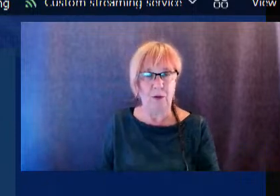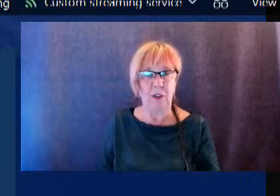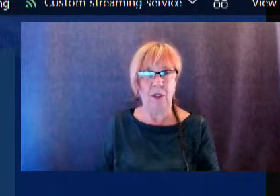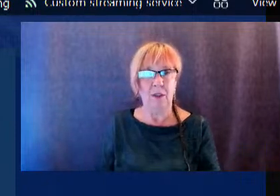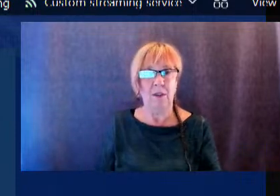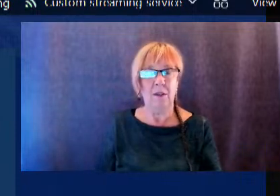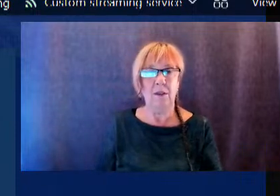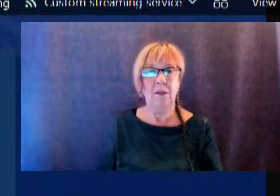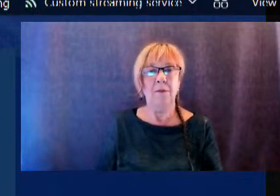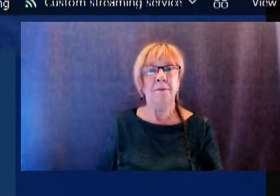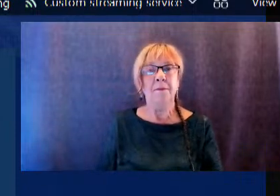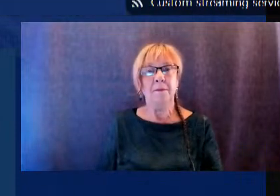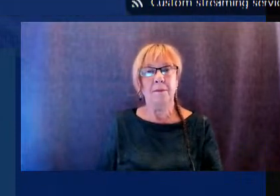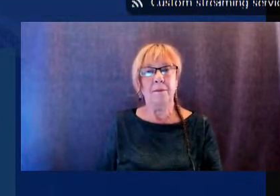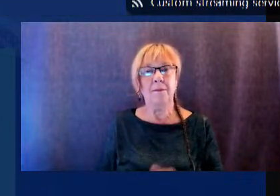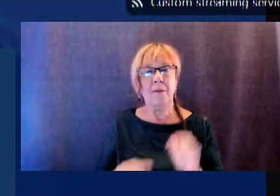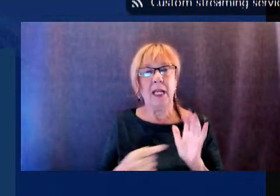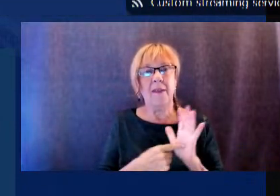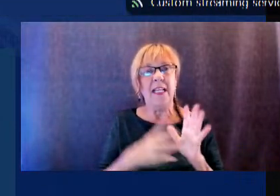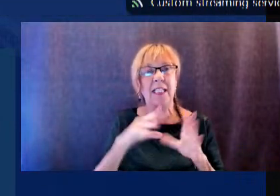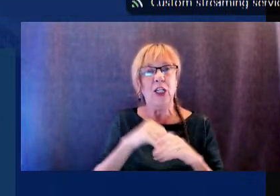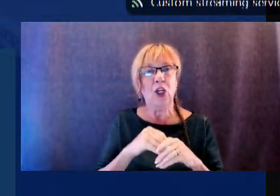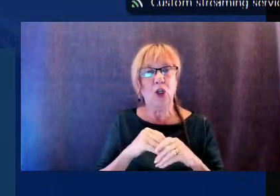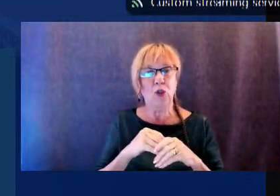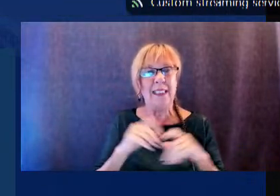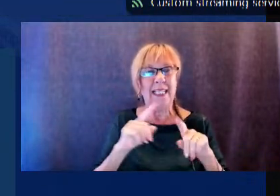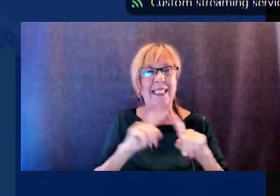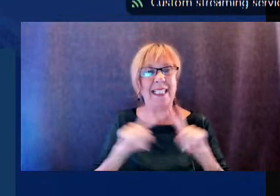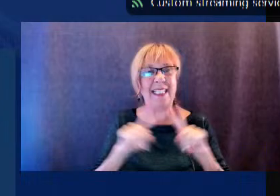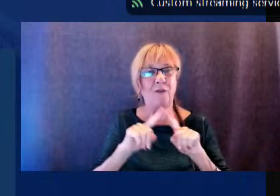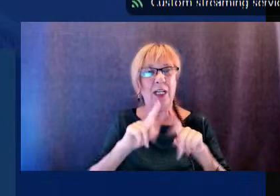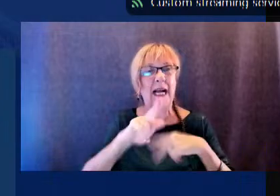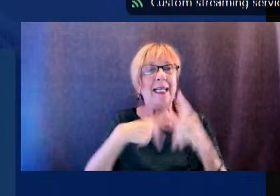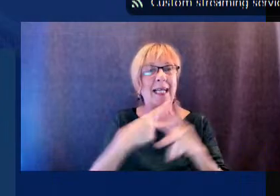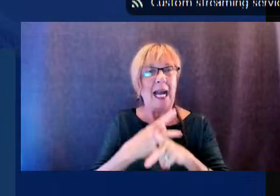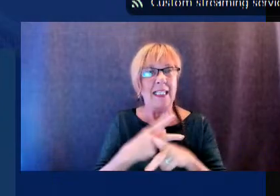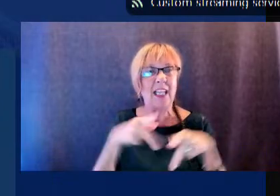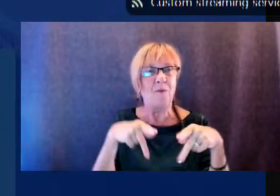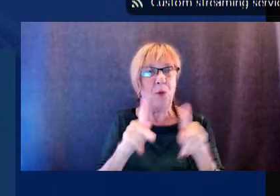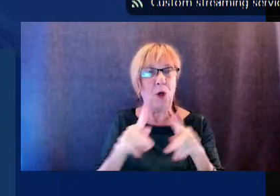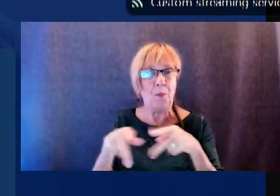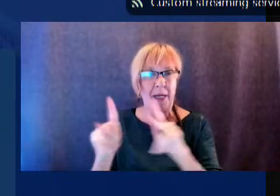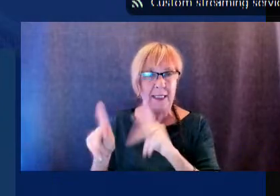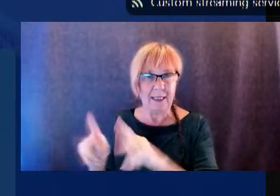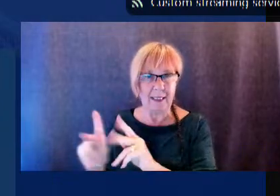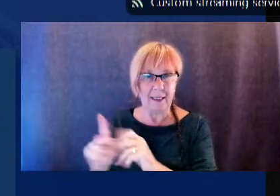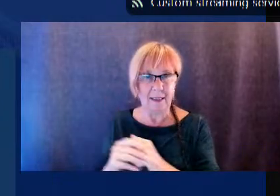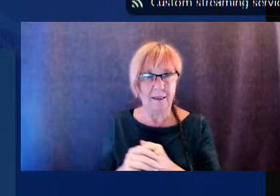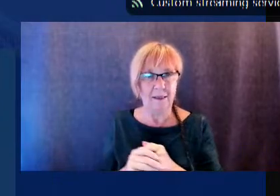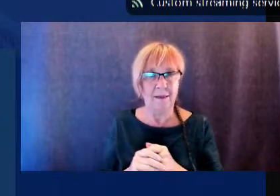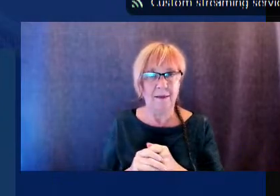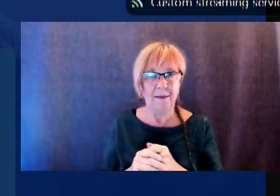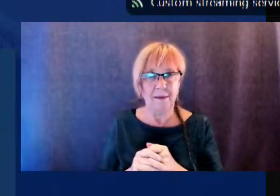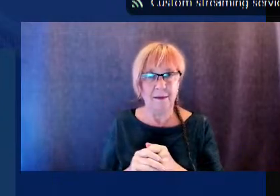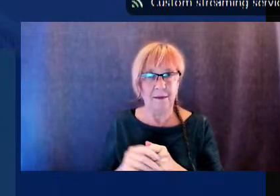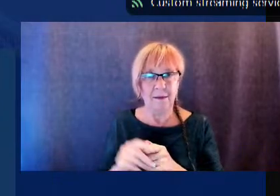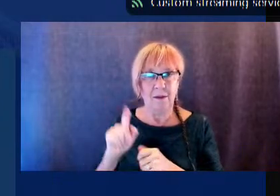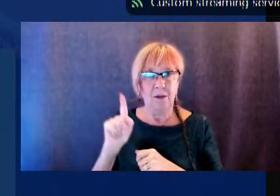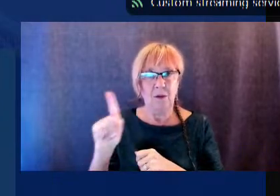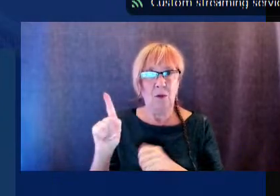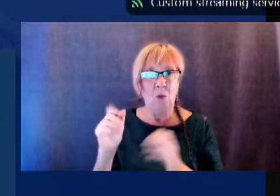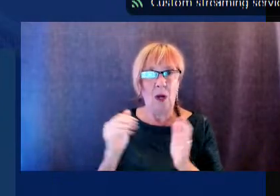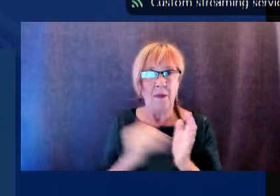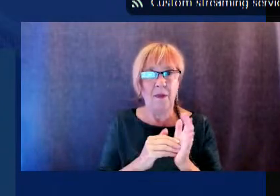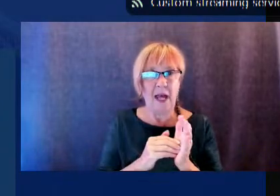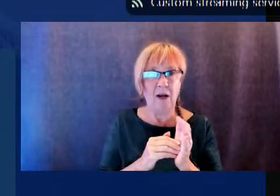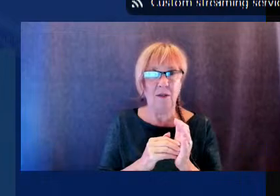include additional information on permit types. So as you go across the top, you'll see how many 1,015